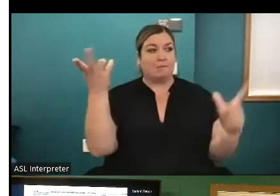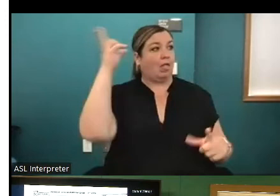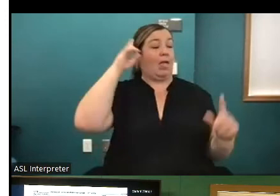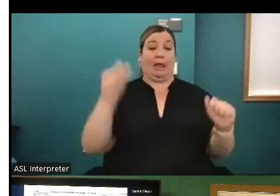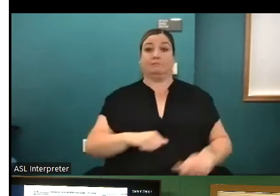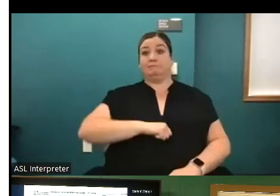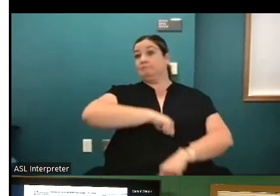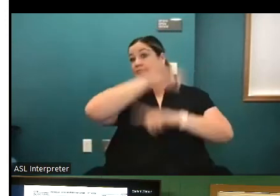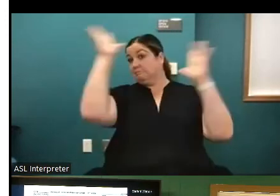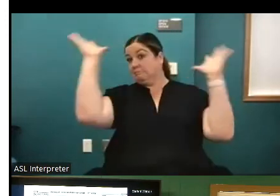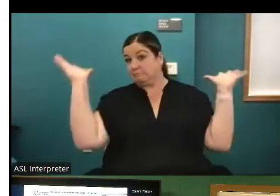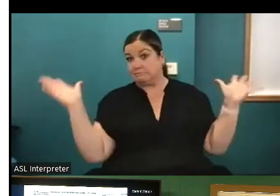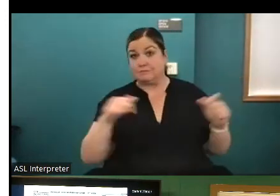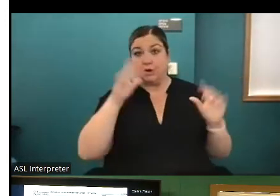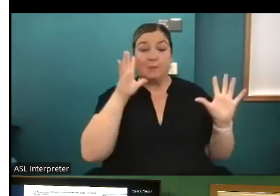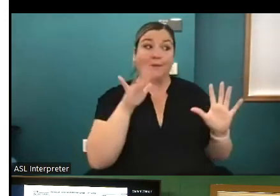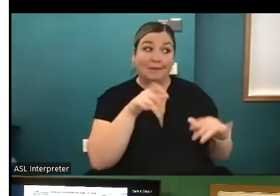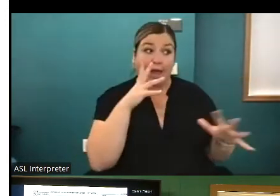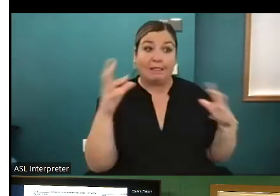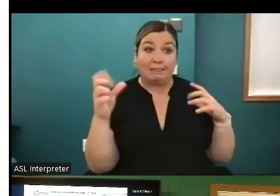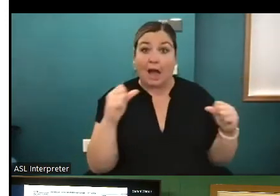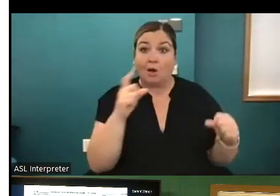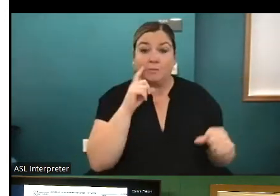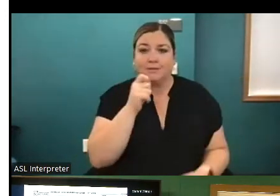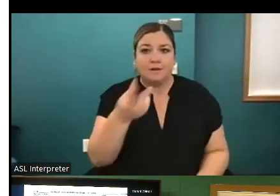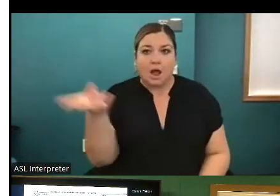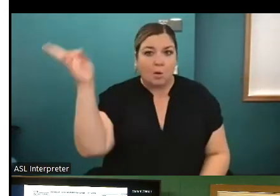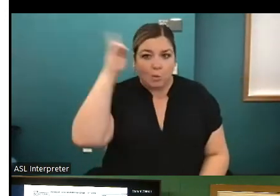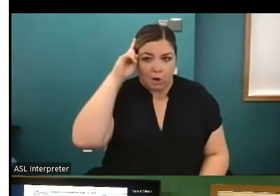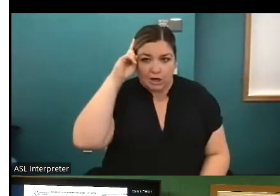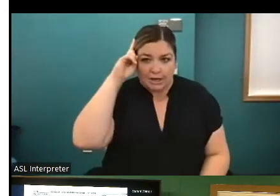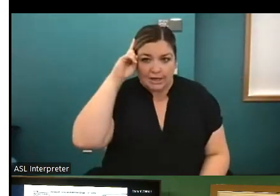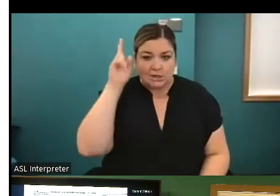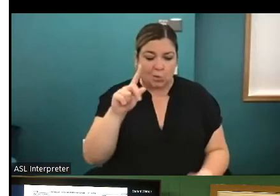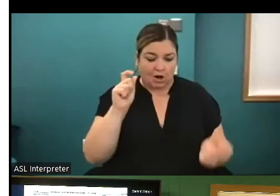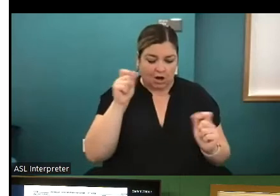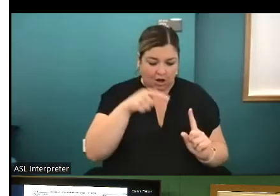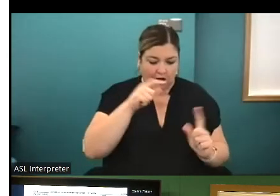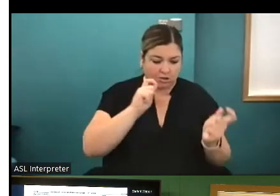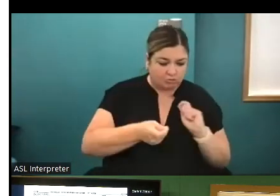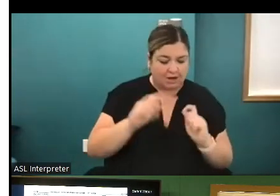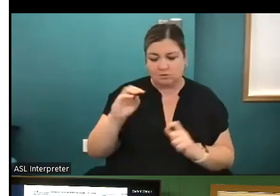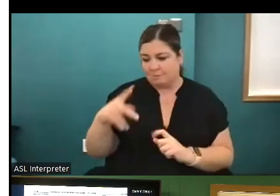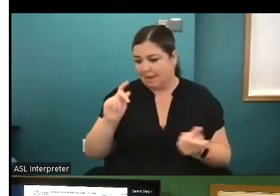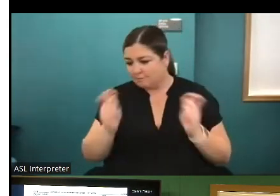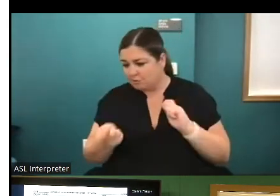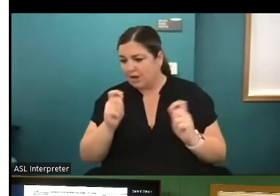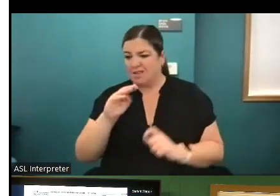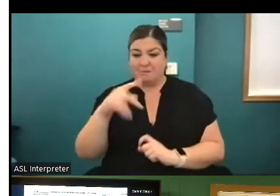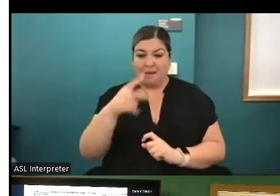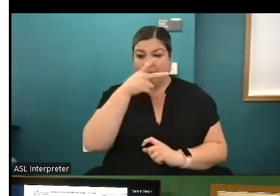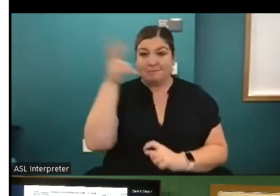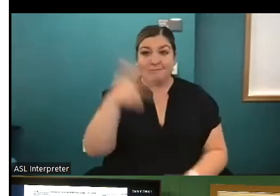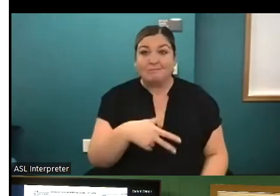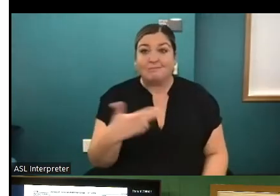like, ah! And you're like, yeah, it's too loud because you weren't wearing it. Because your impedance has changed and therefore your map changed. And so now it's a cruddy map. And